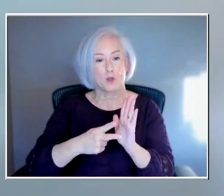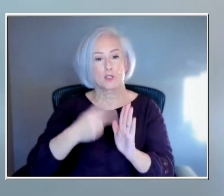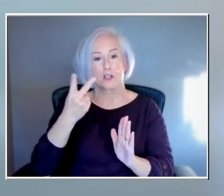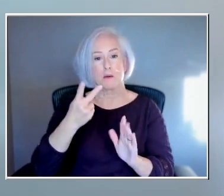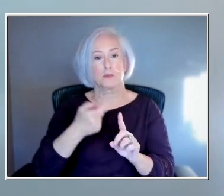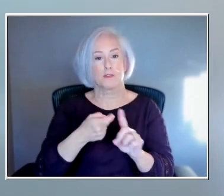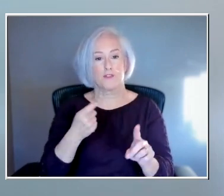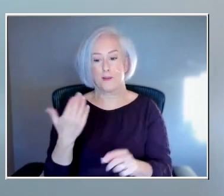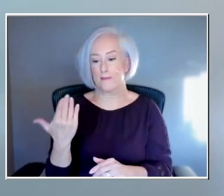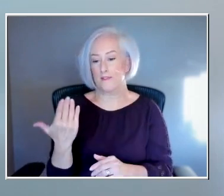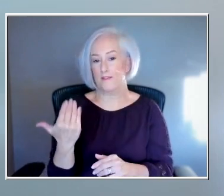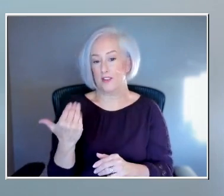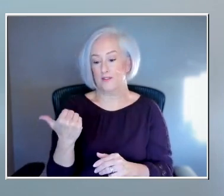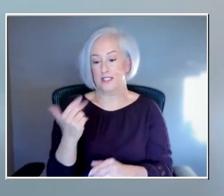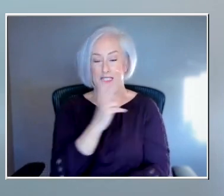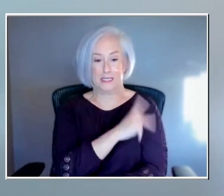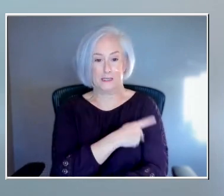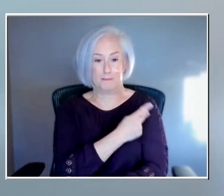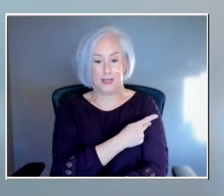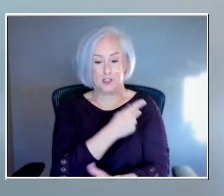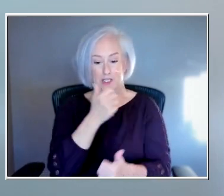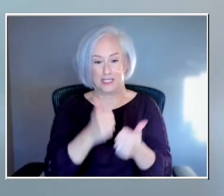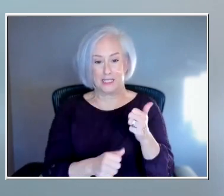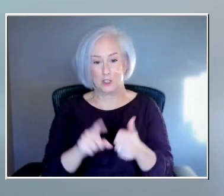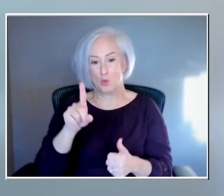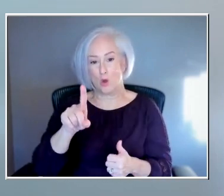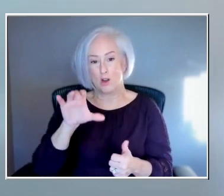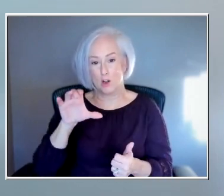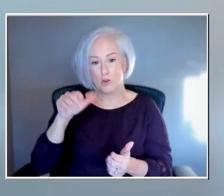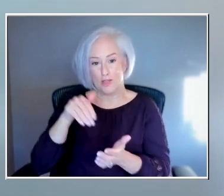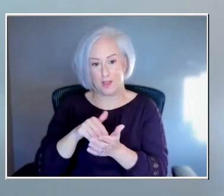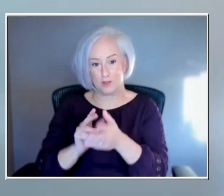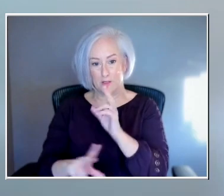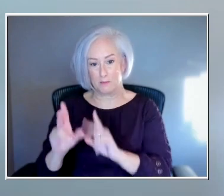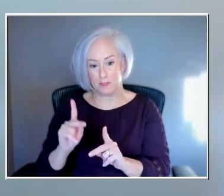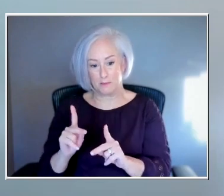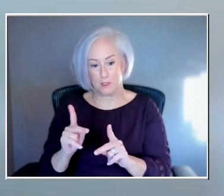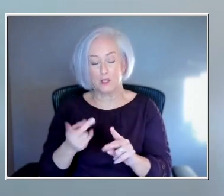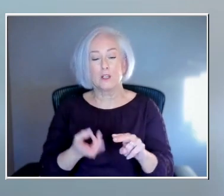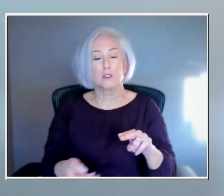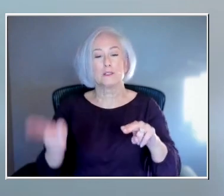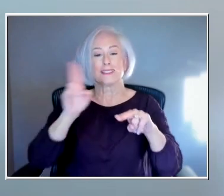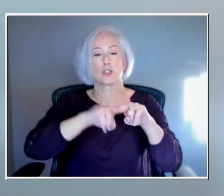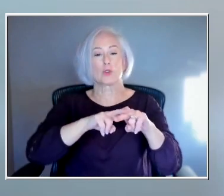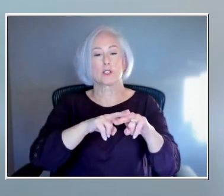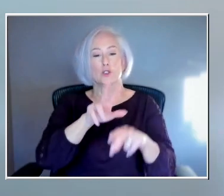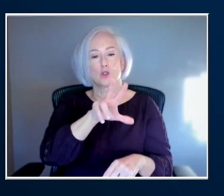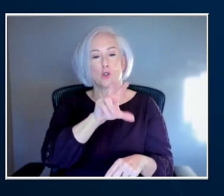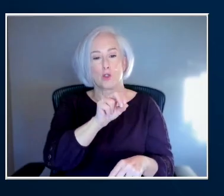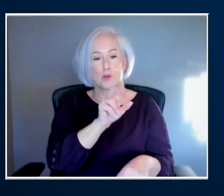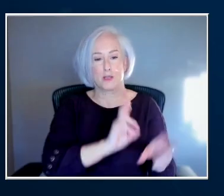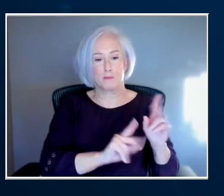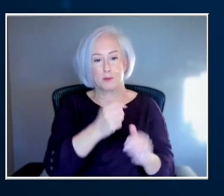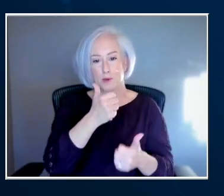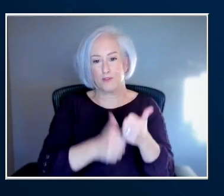15 patients per 100,000 people to now about 30 per 100,000. Do we know what's causing that? What's causing